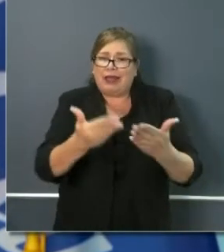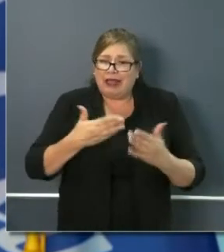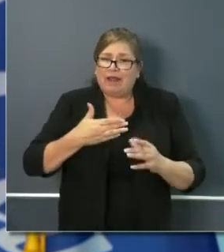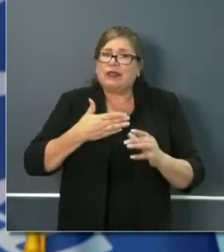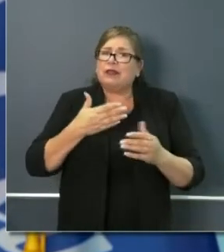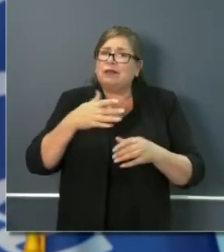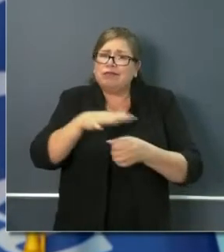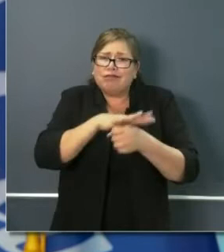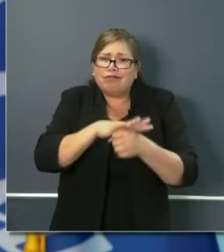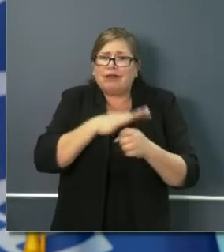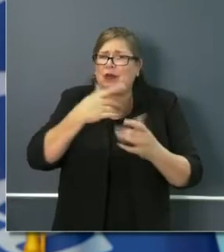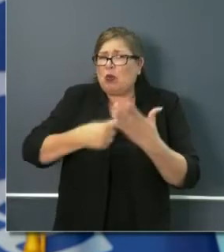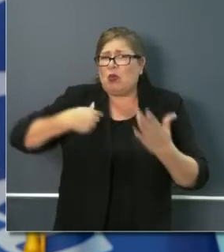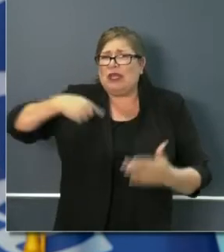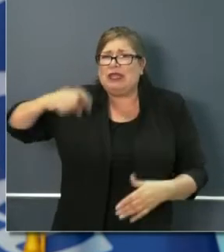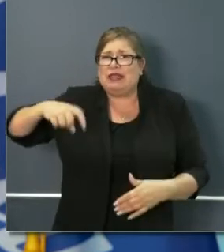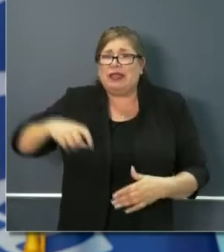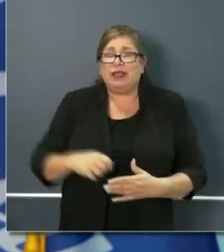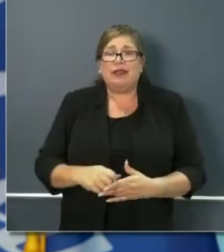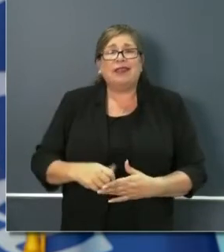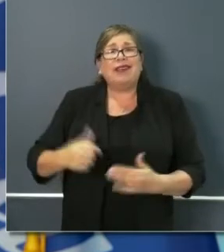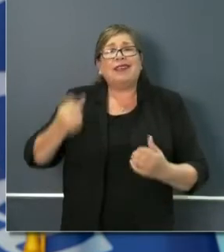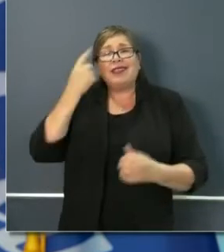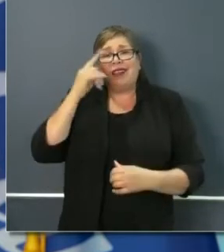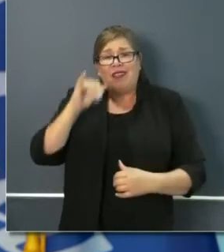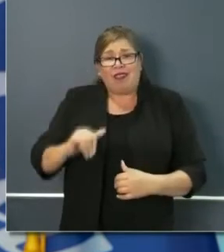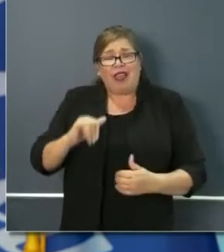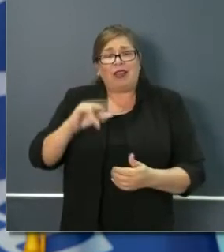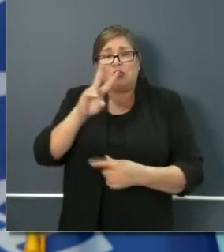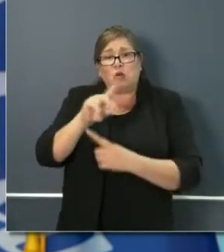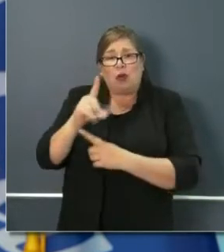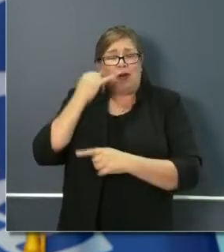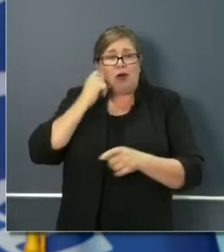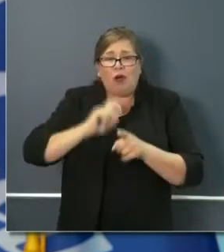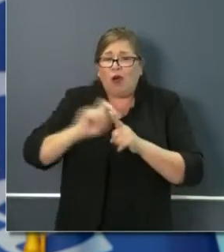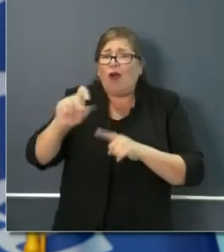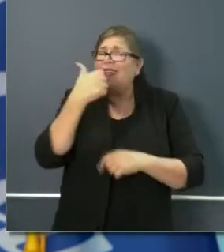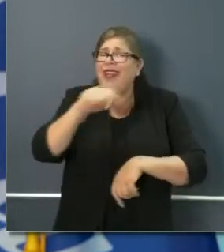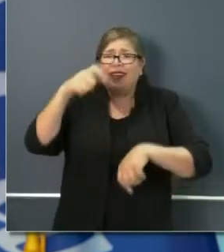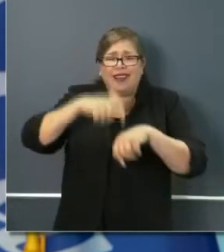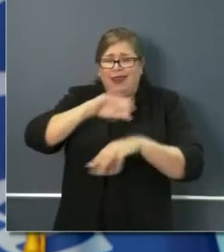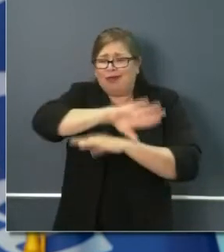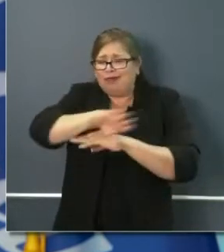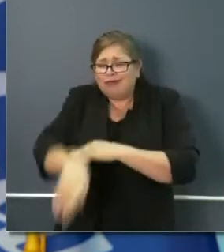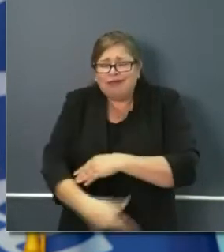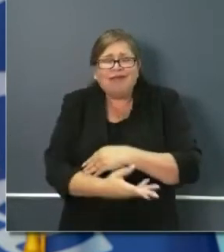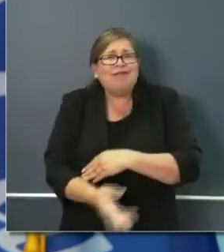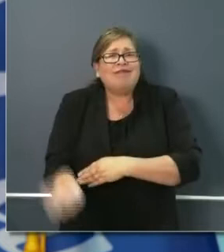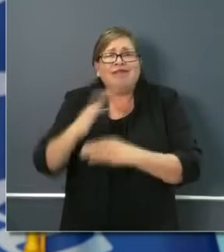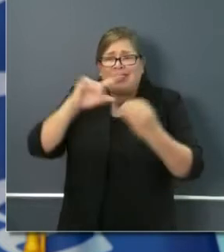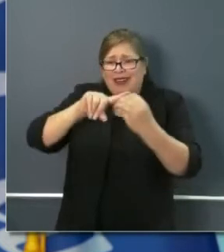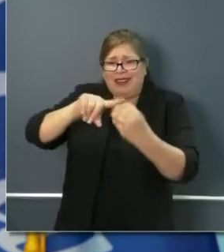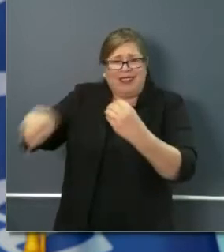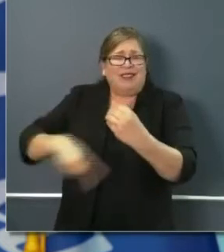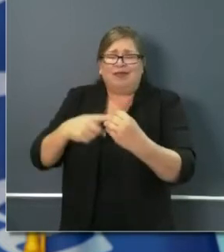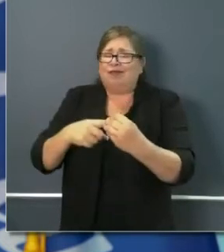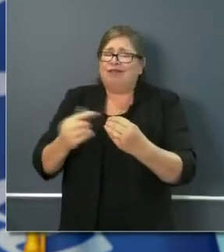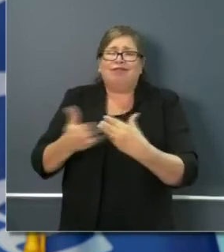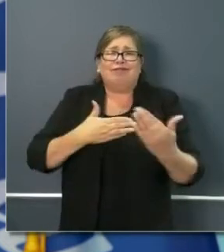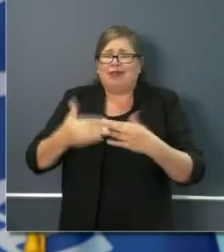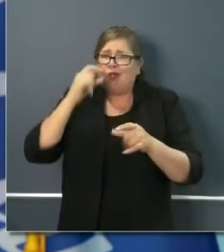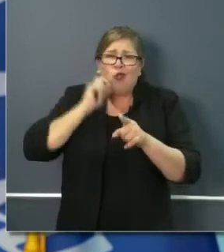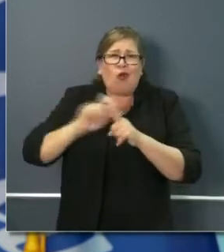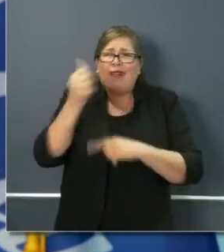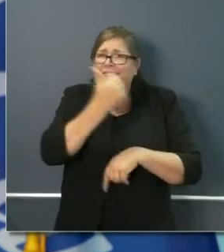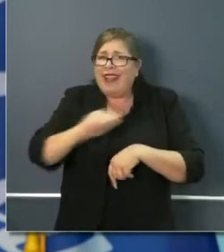staffed 24 hours a day, 365 days a year, and they're trained professionals on the other end of that line that will be there to assist